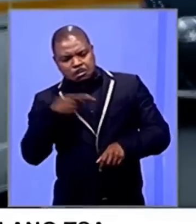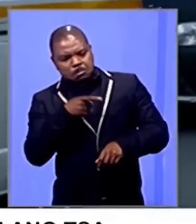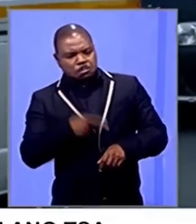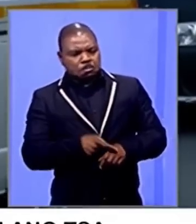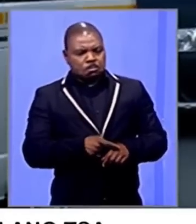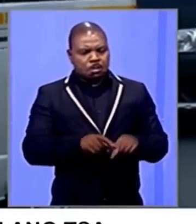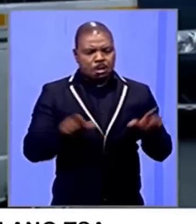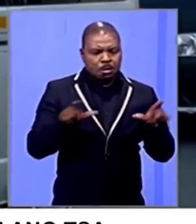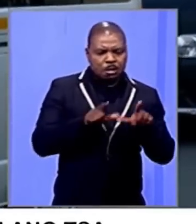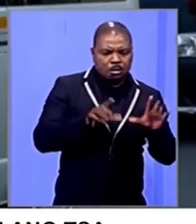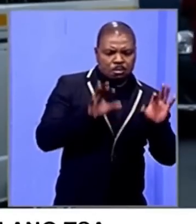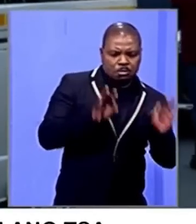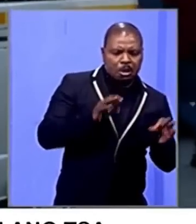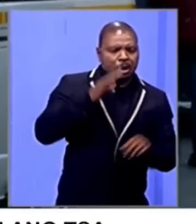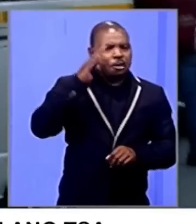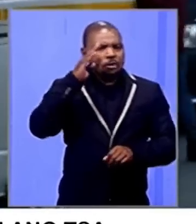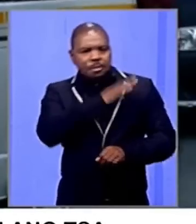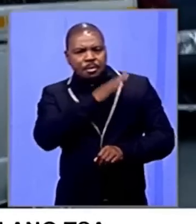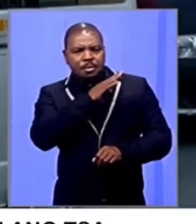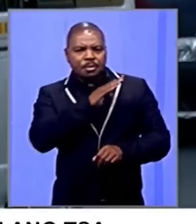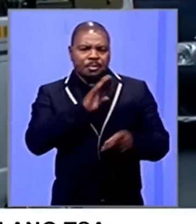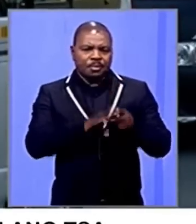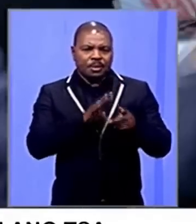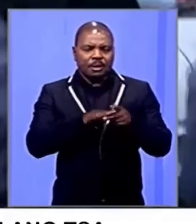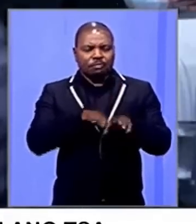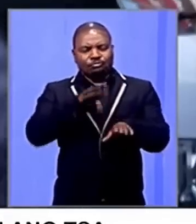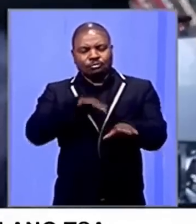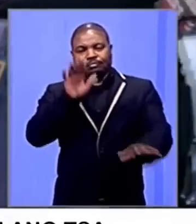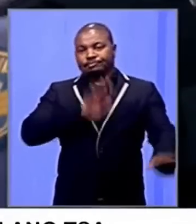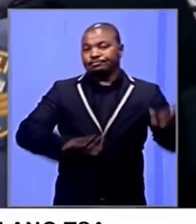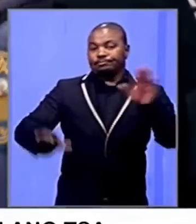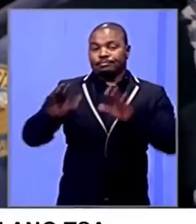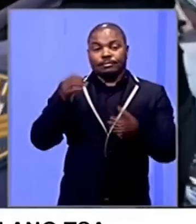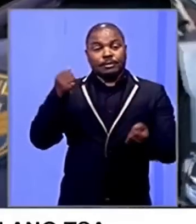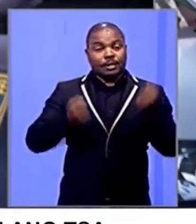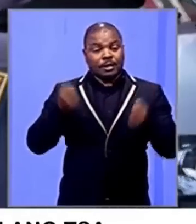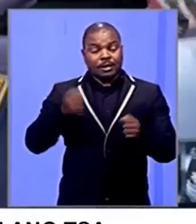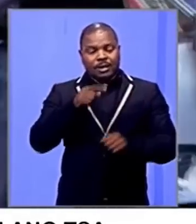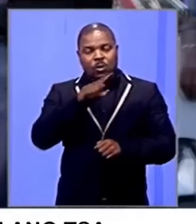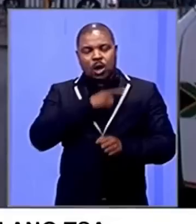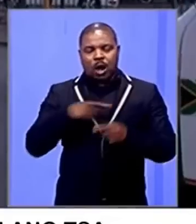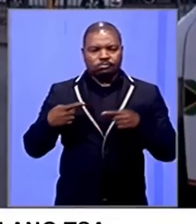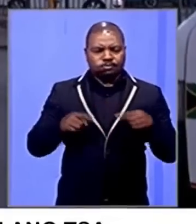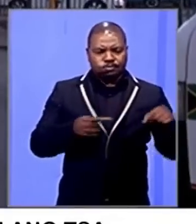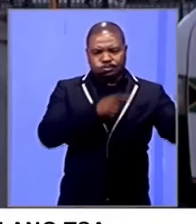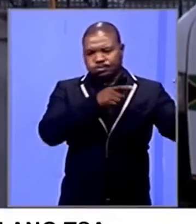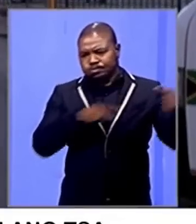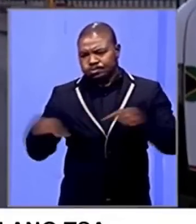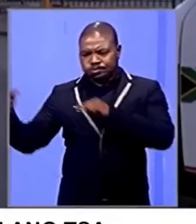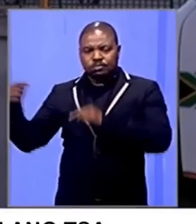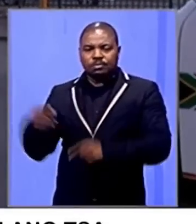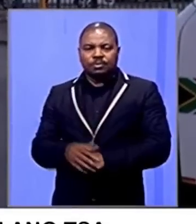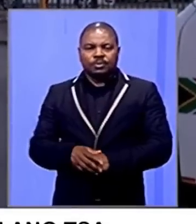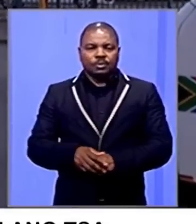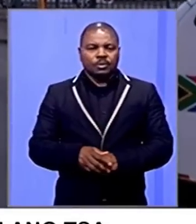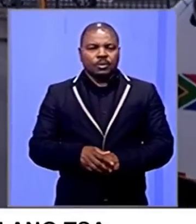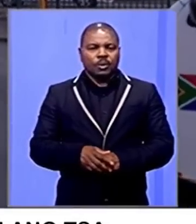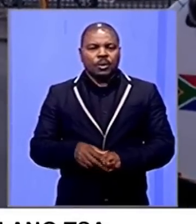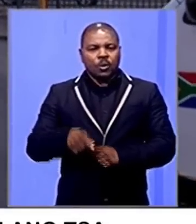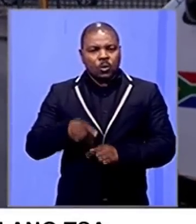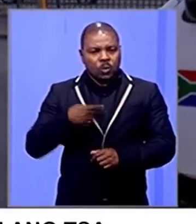le mangolo a tshebetso. Sephethephethe se ile sa sitiseha nakong ya dikgulagulano. Maikutlo a rona ke hore ngaka le